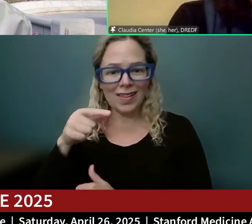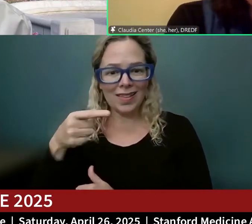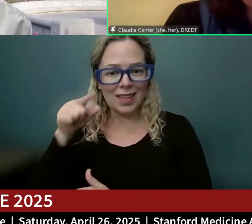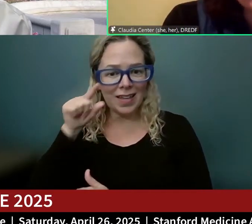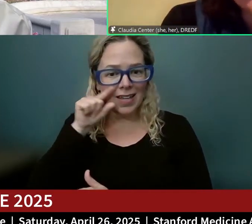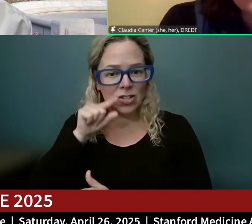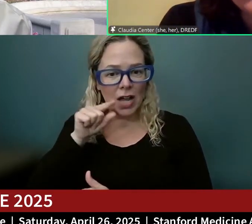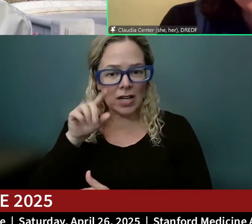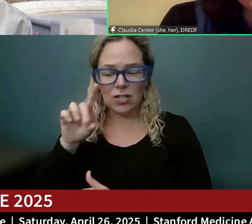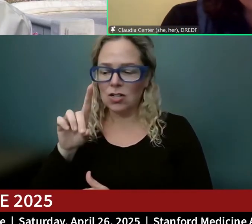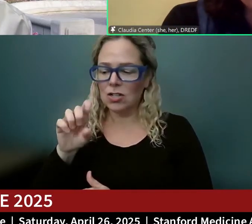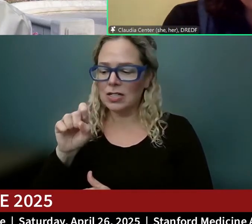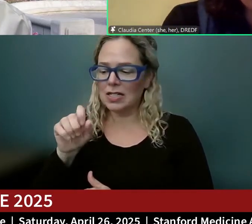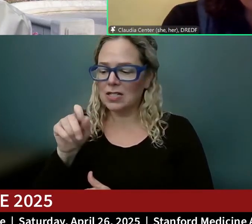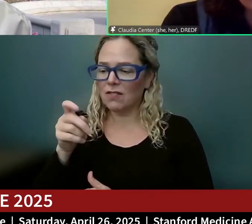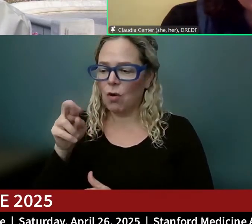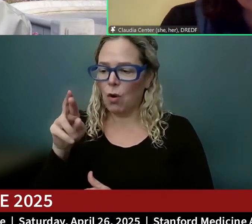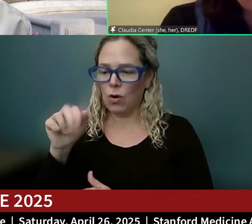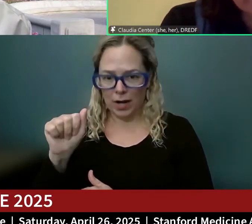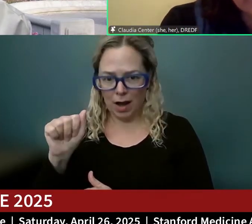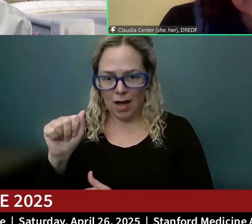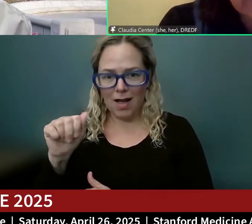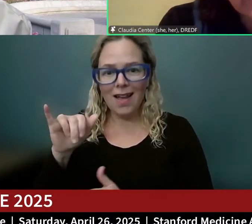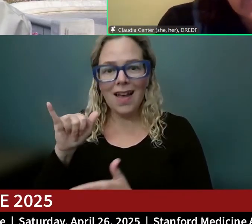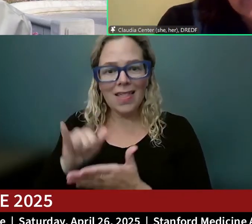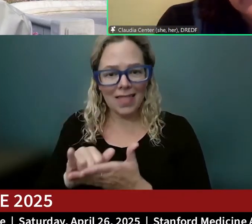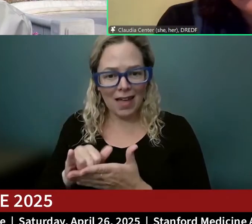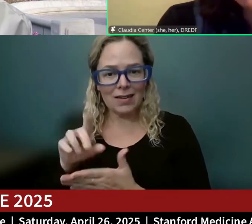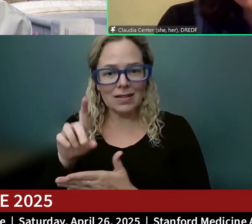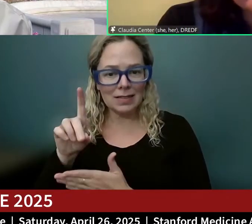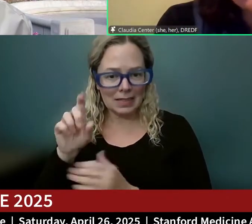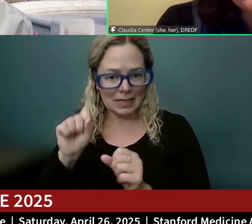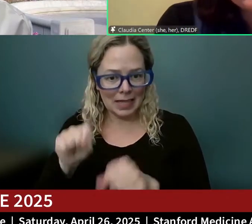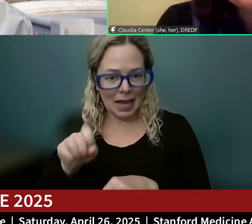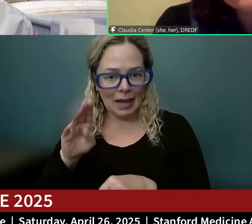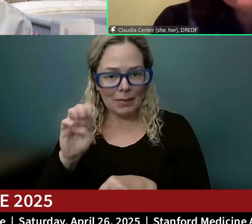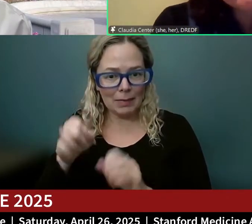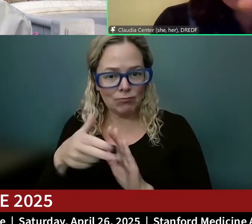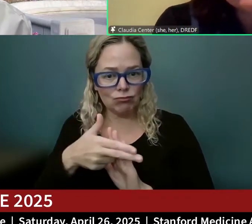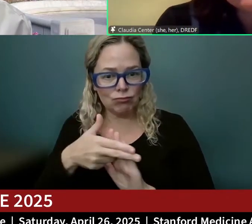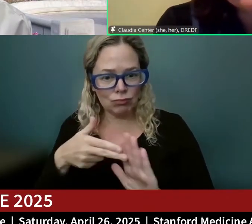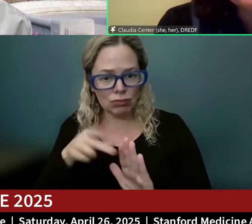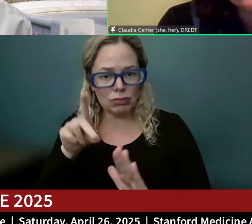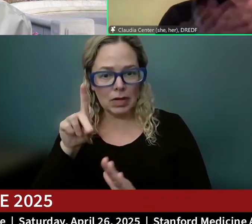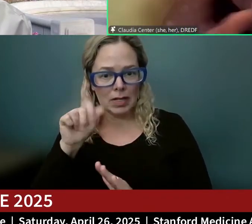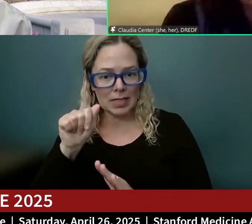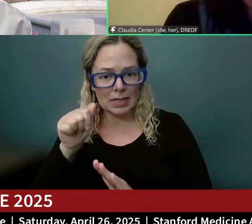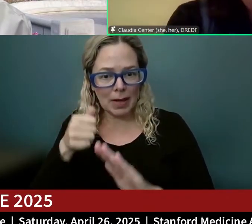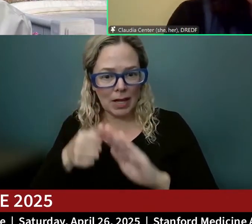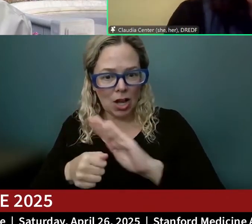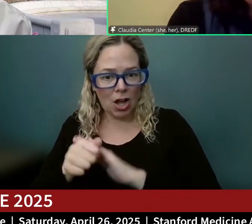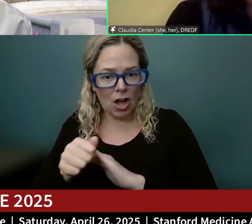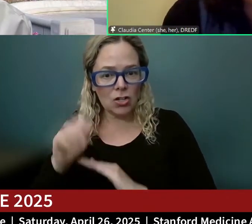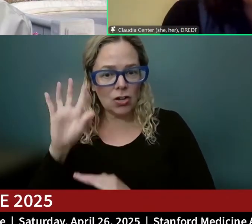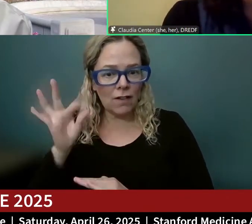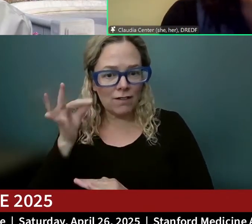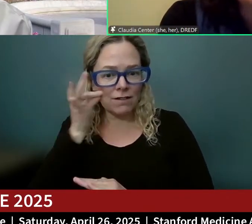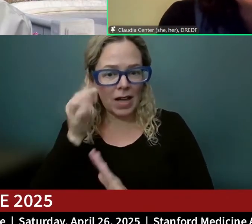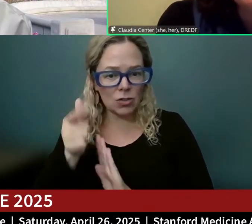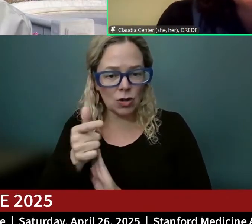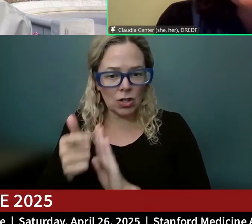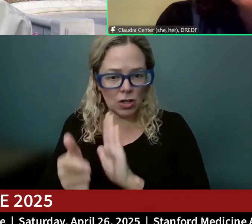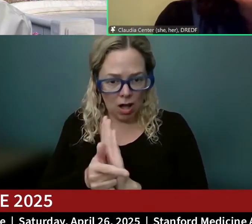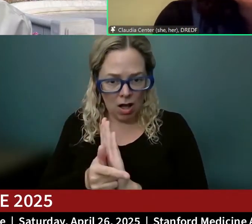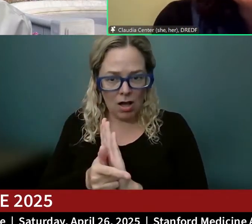gender dysphoria could be a disability under federal law. And so the passage in the regulation introduction, the